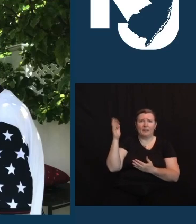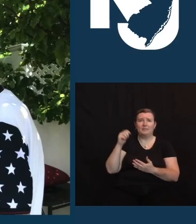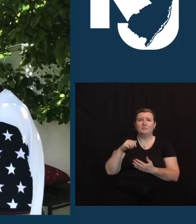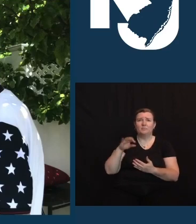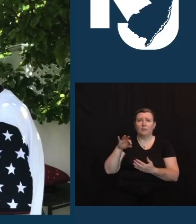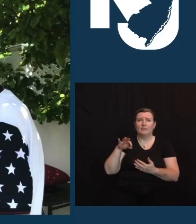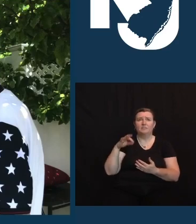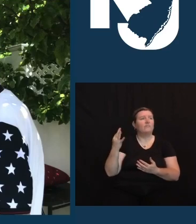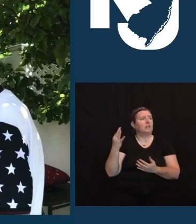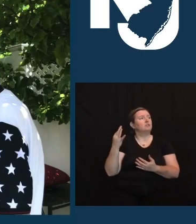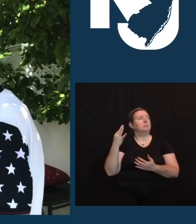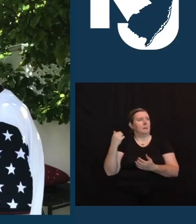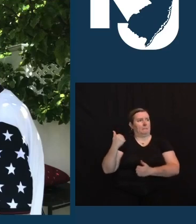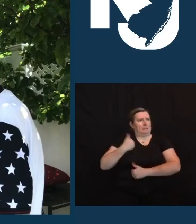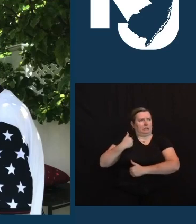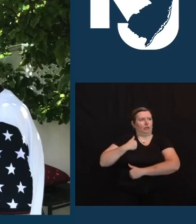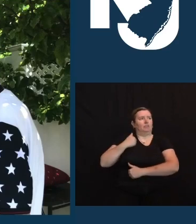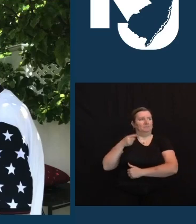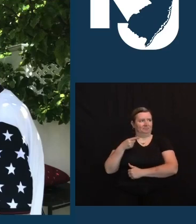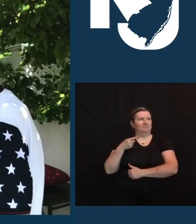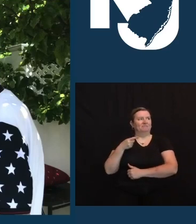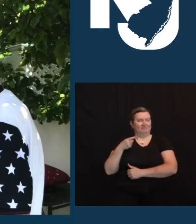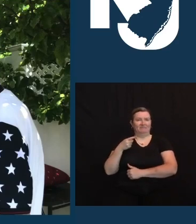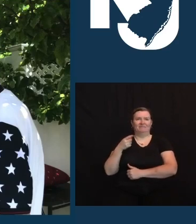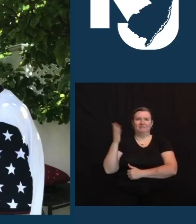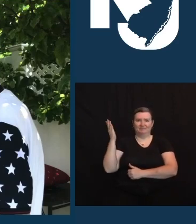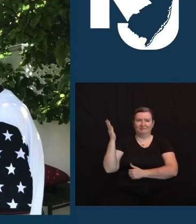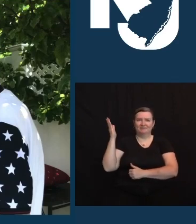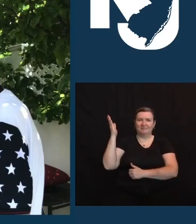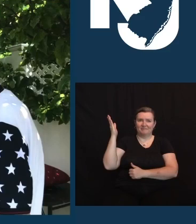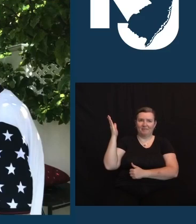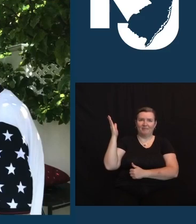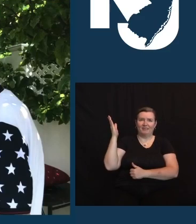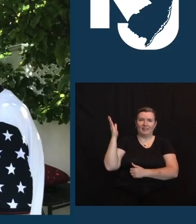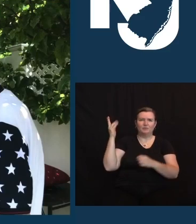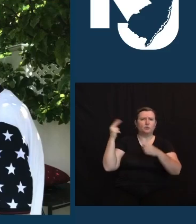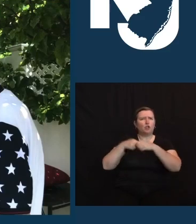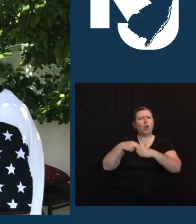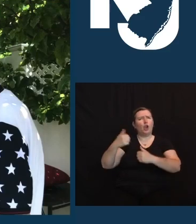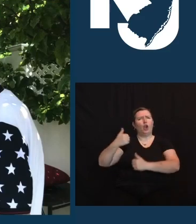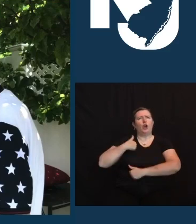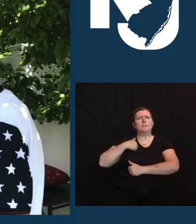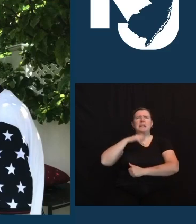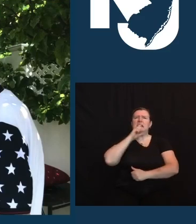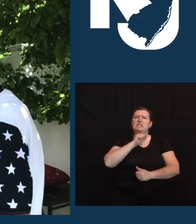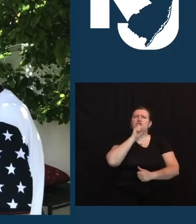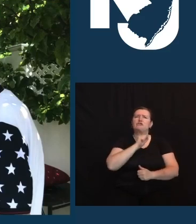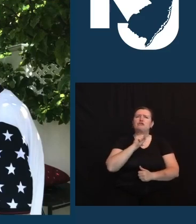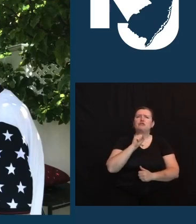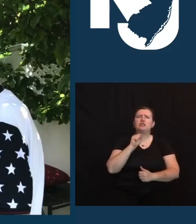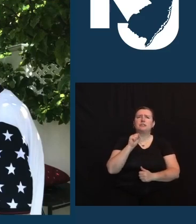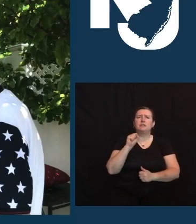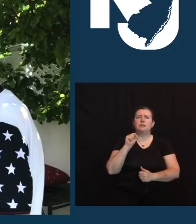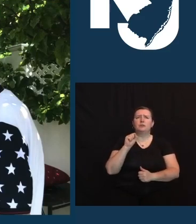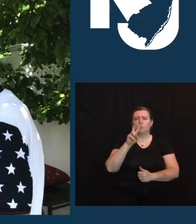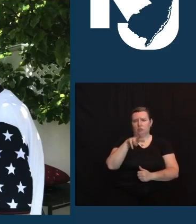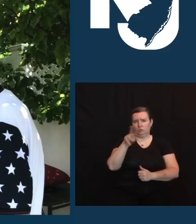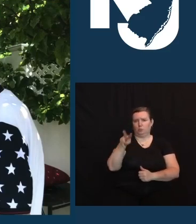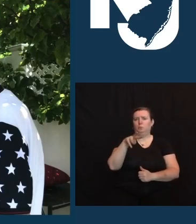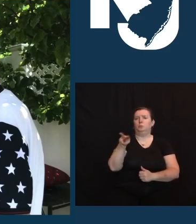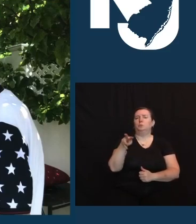military there on the left. Francis enlisted in the U.S. Army, Pat, at the ripe age of 22.